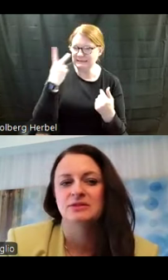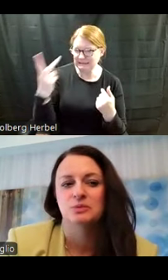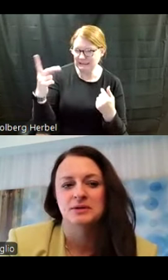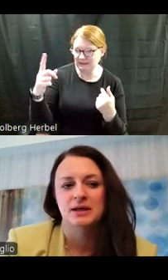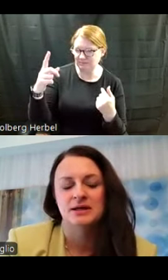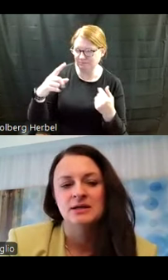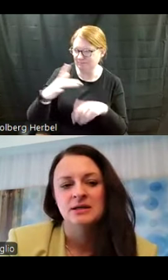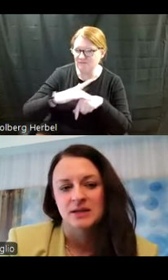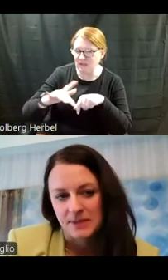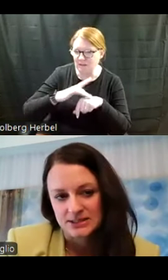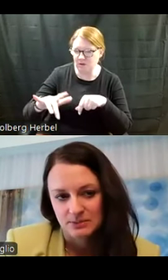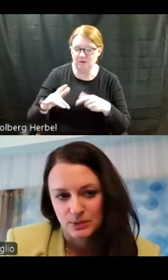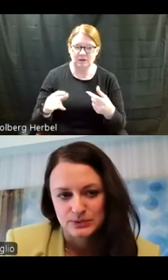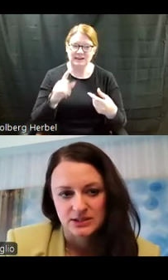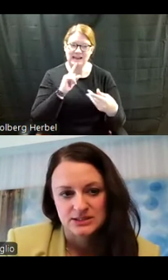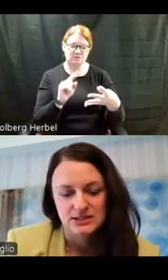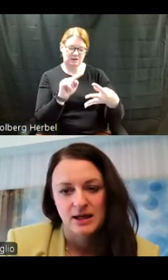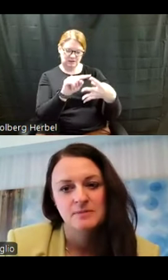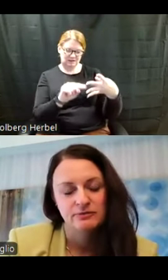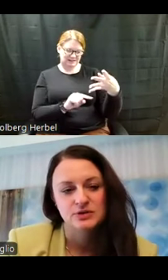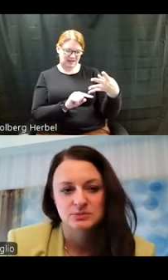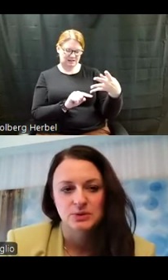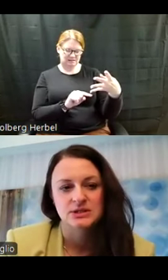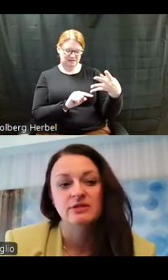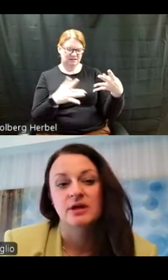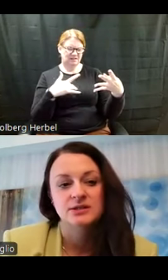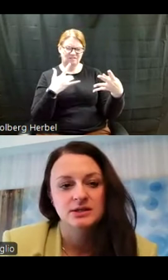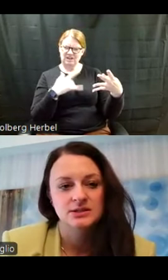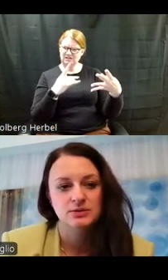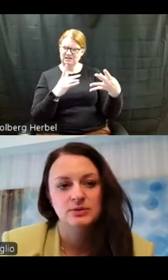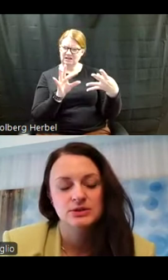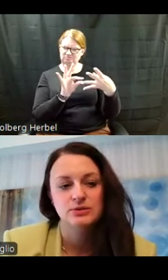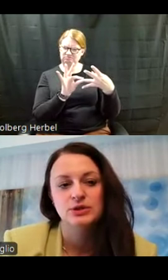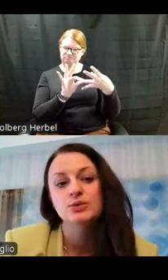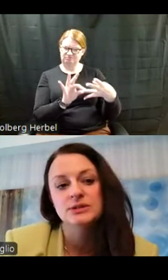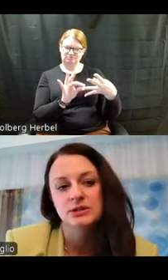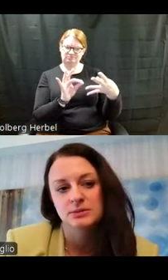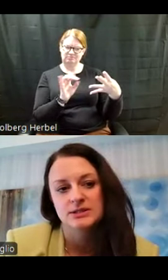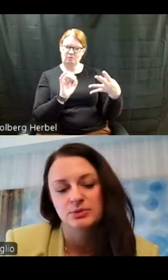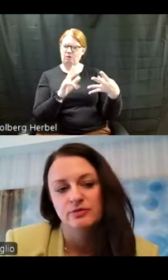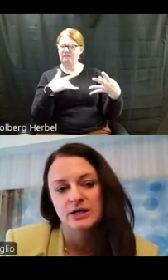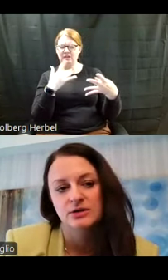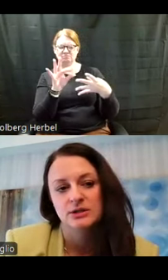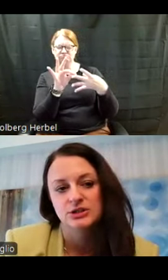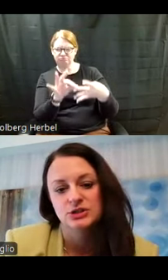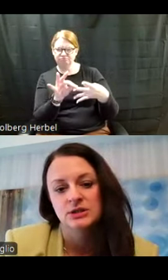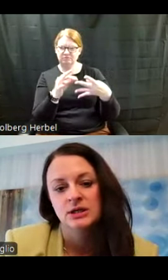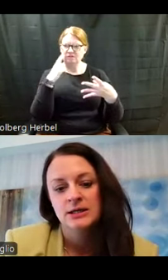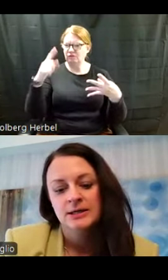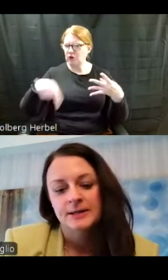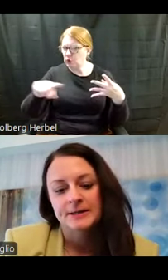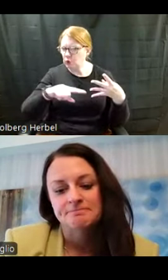find the one that makes the most sense to them, that feels the most authentic to you as a provider or